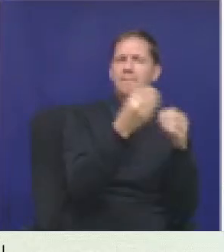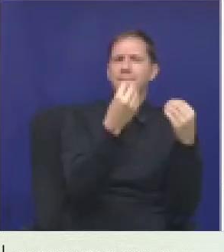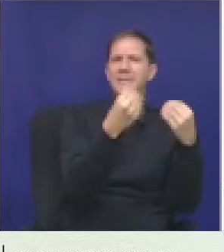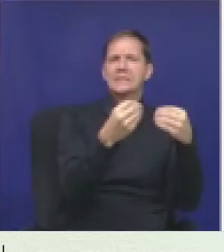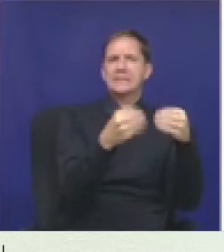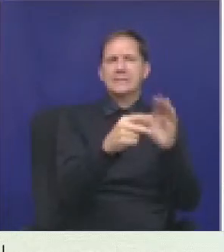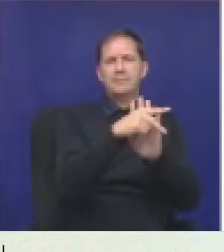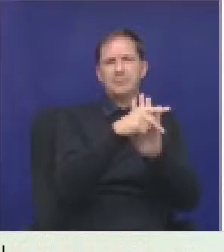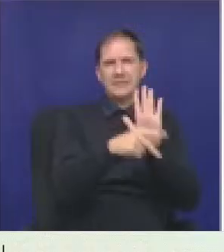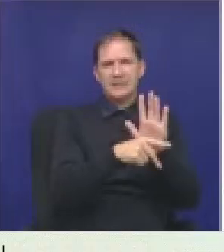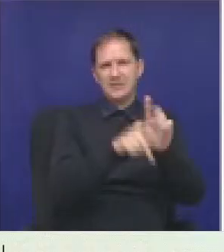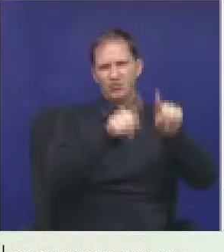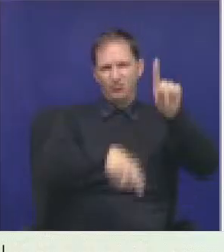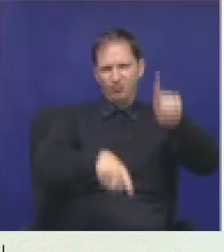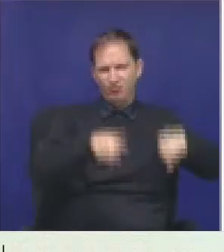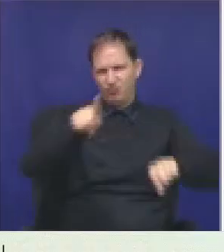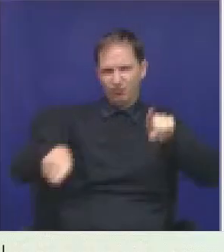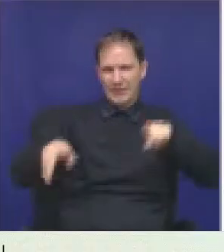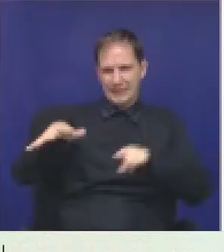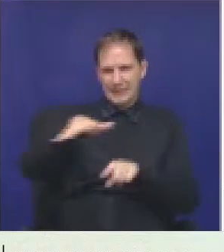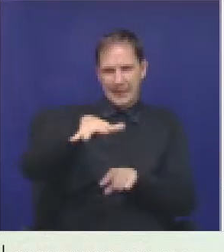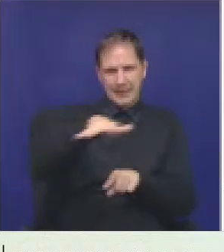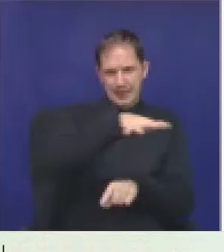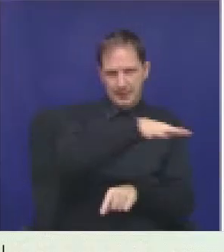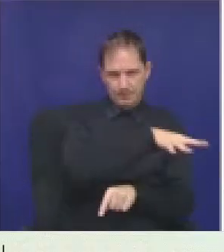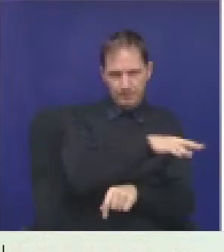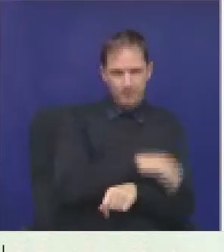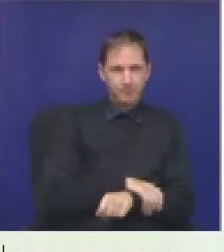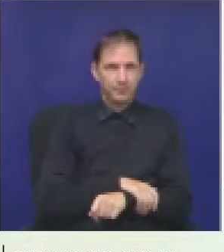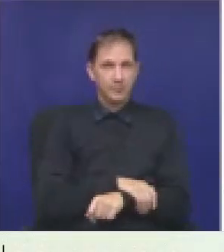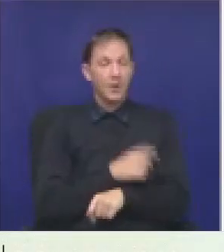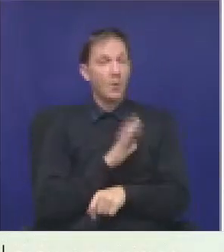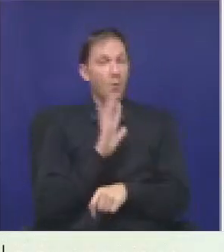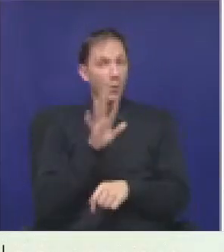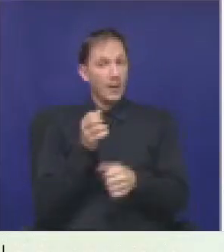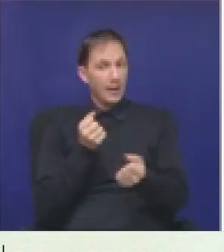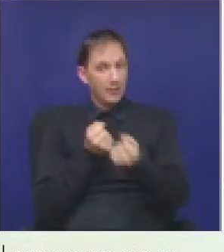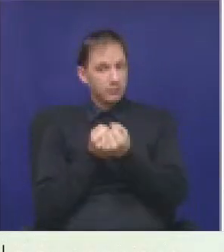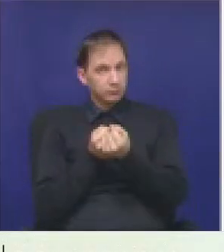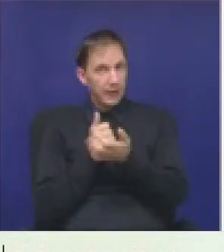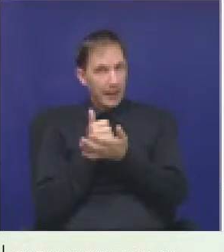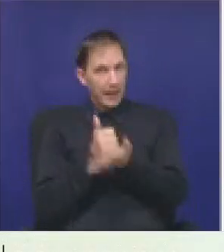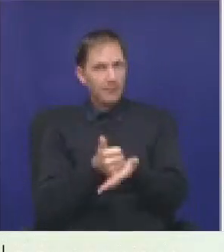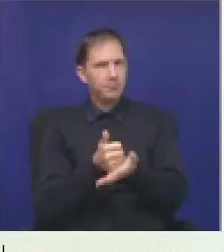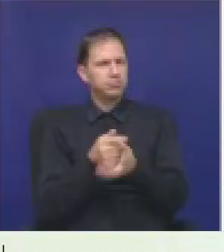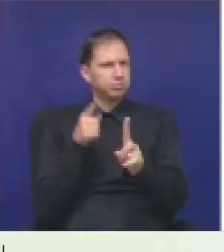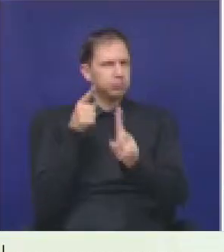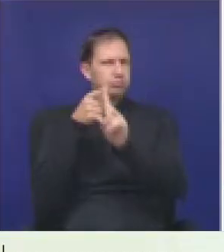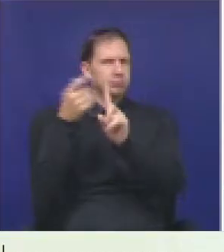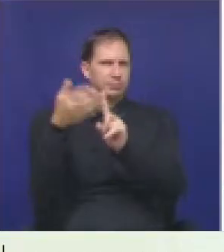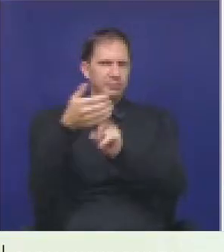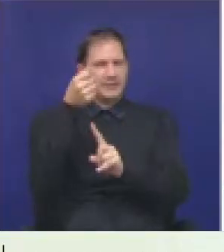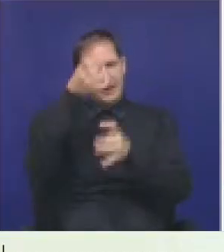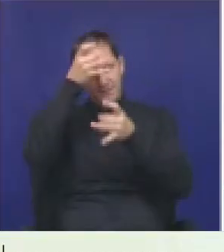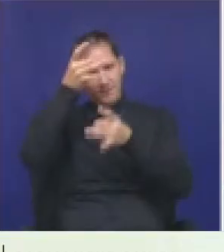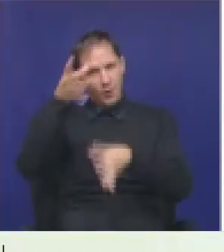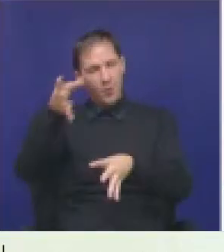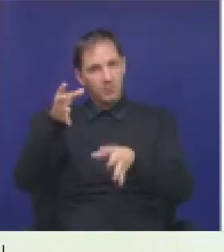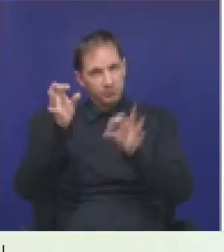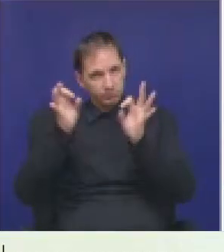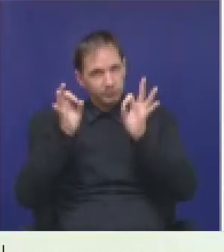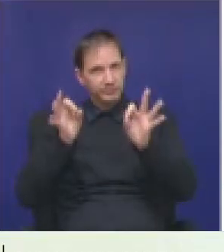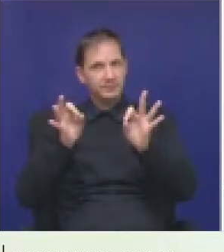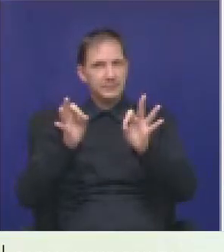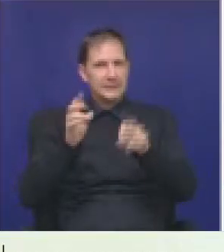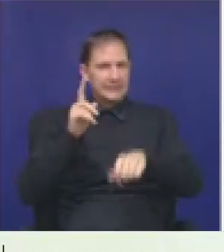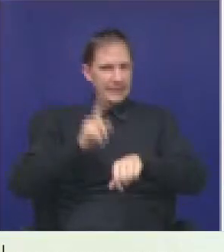various sectors. Our collective support will enable Stats SA to fulfill its mission of informing the nation with accurate and